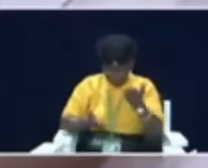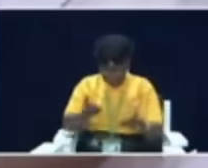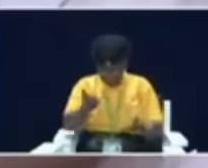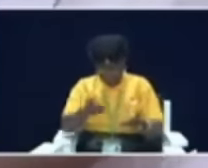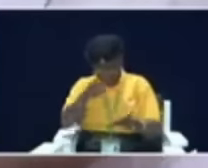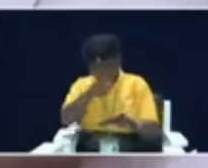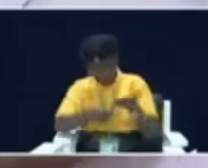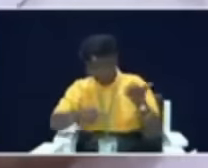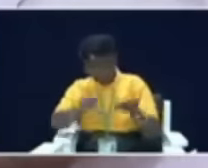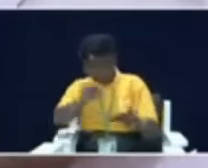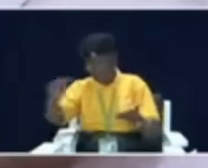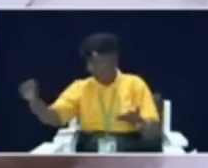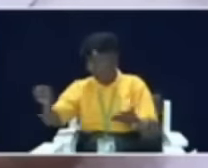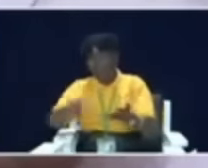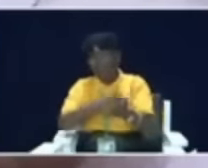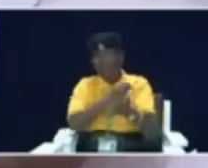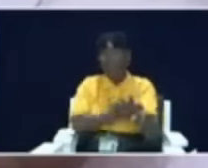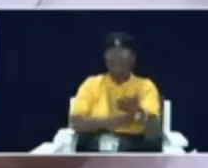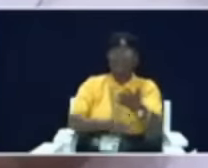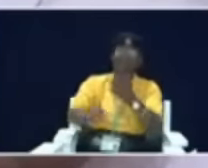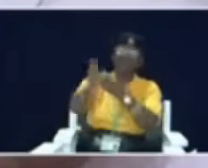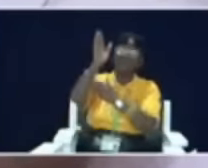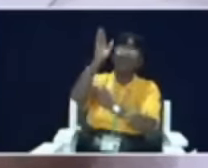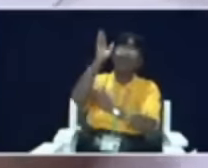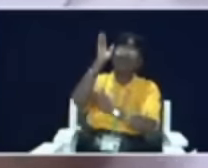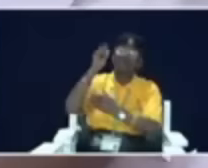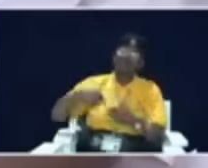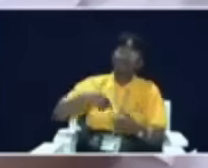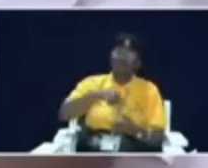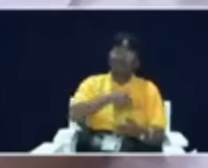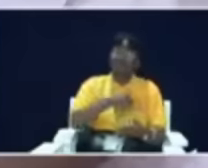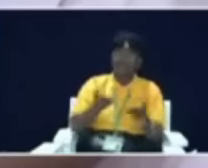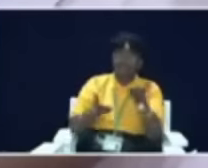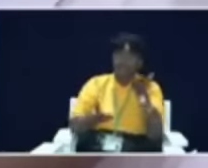serve. What a mighty God we